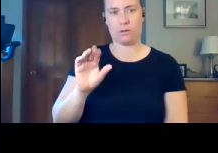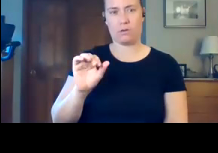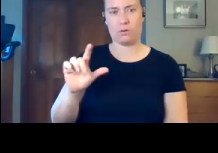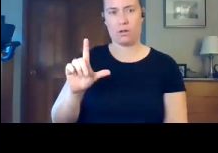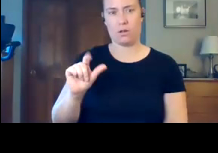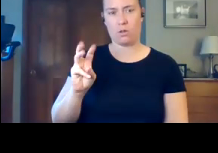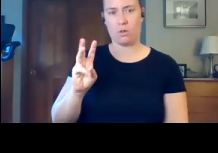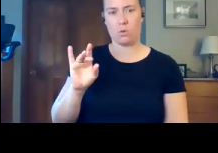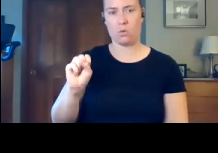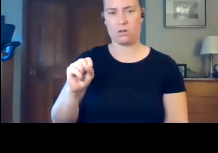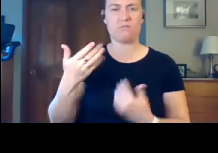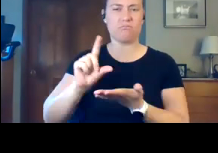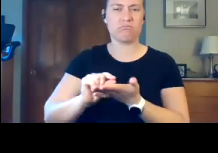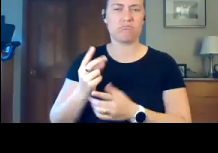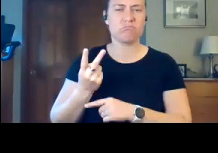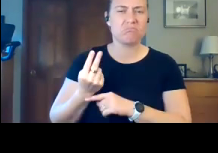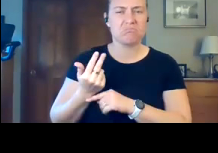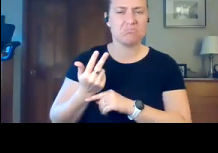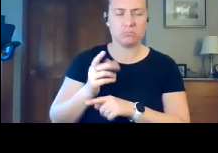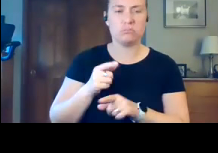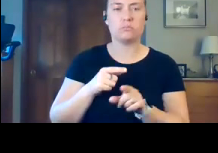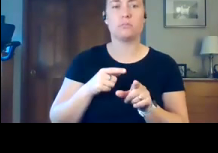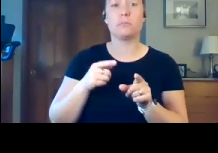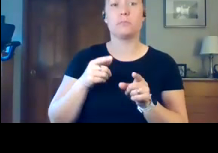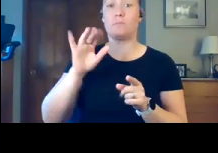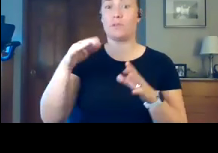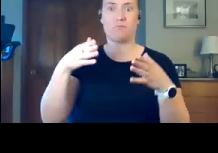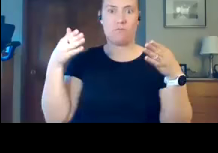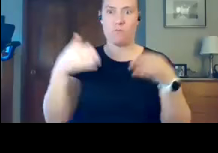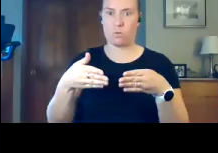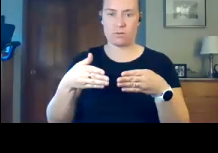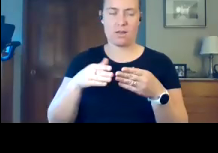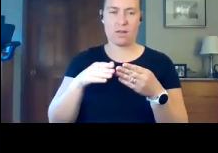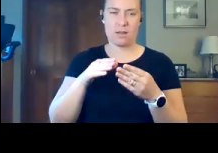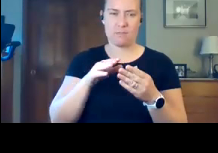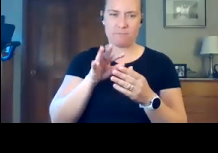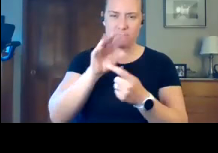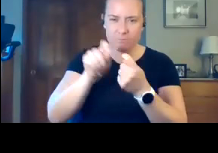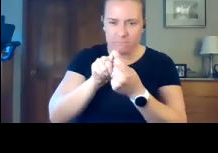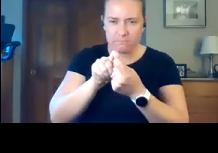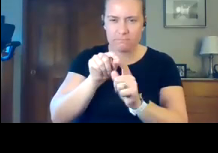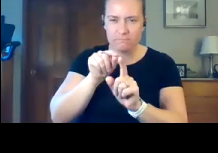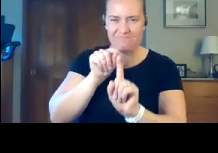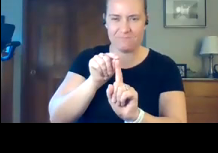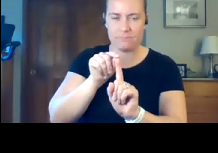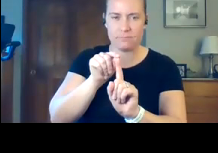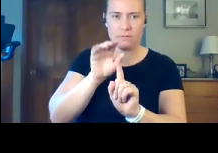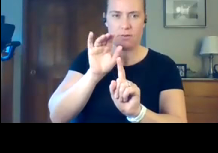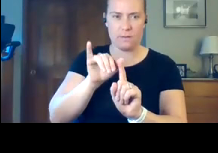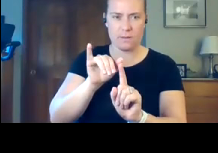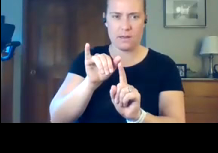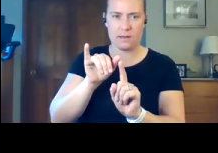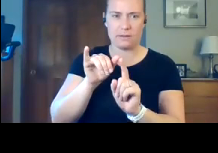Frontiers of Public Health a couple years ago, that really focuses on specifying specific mediators, moderators,